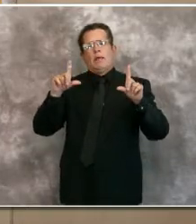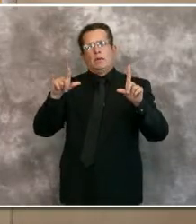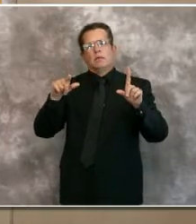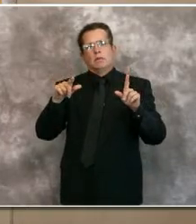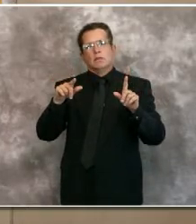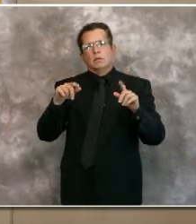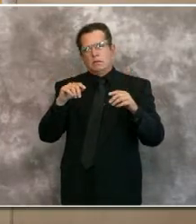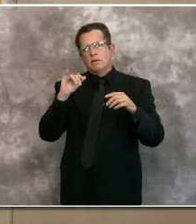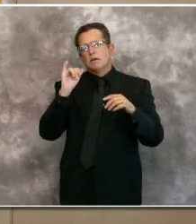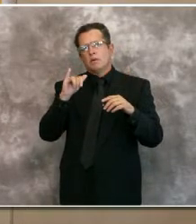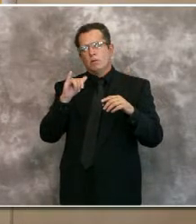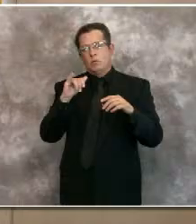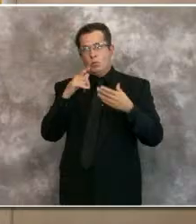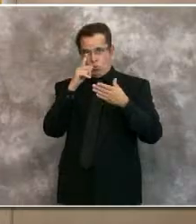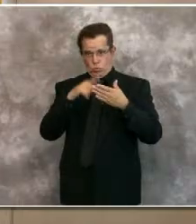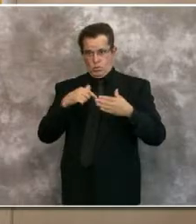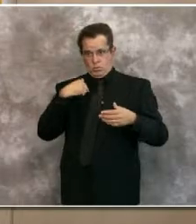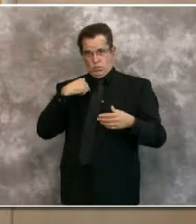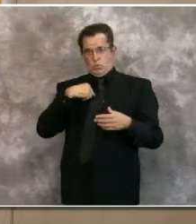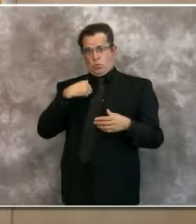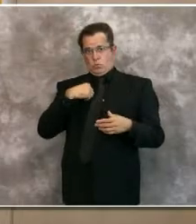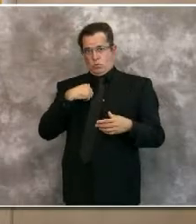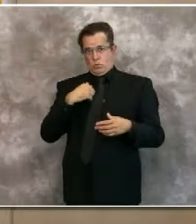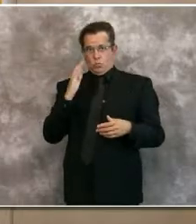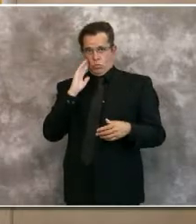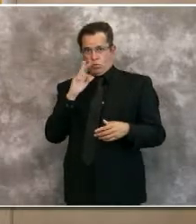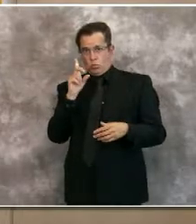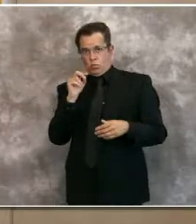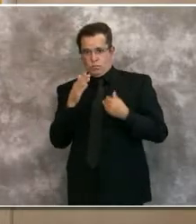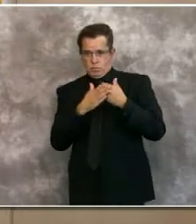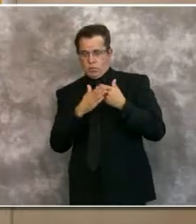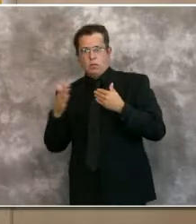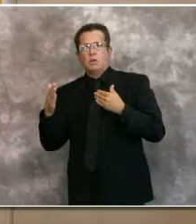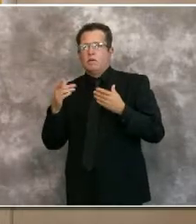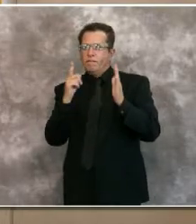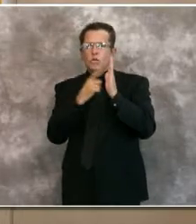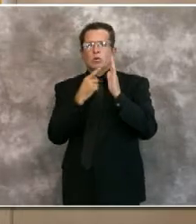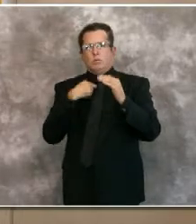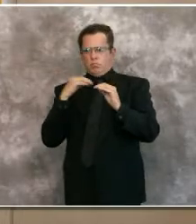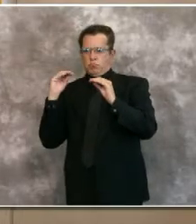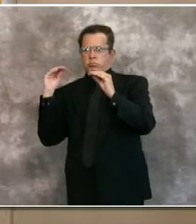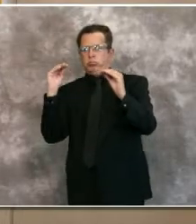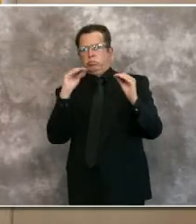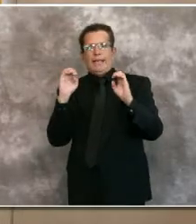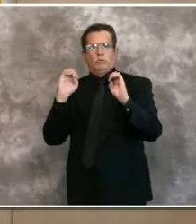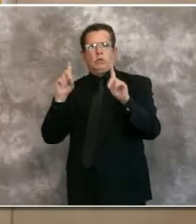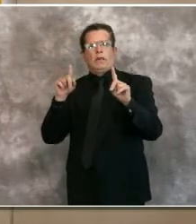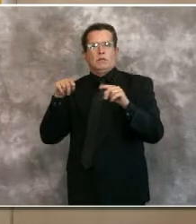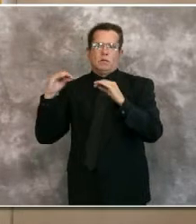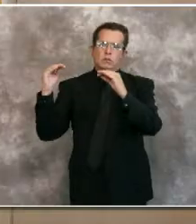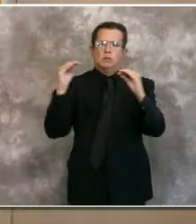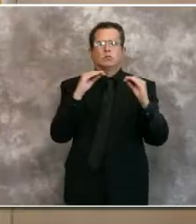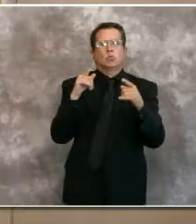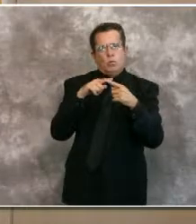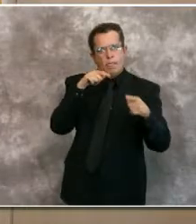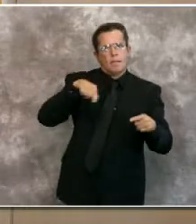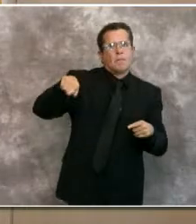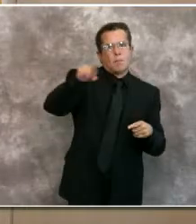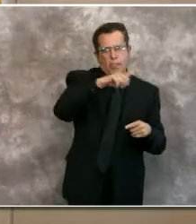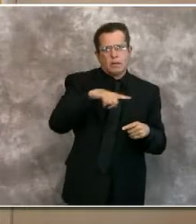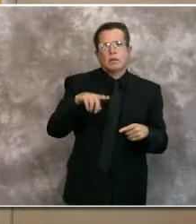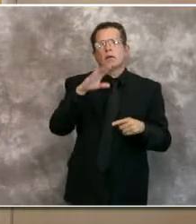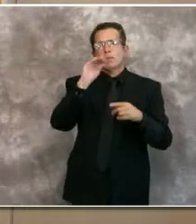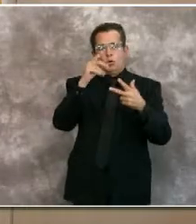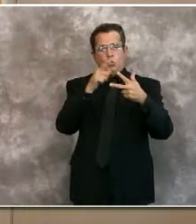the actions that we are taking is, number 1, education. Number 2, getting the word out about